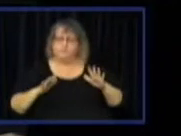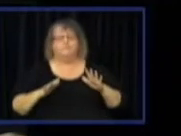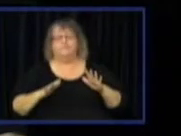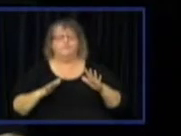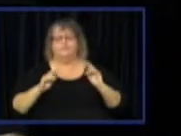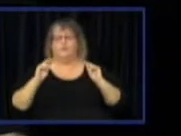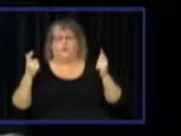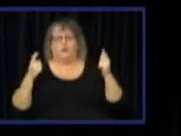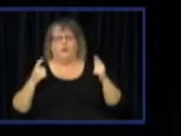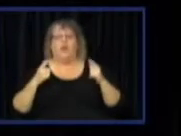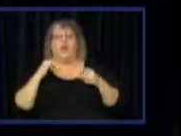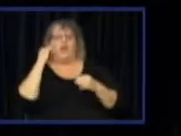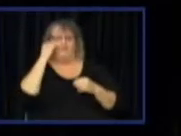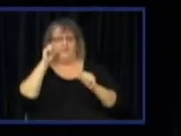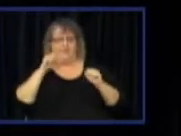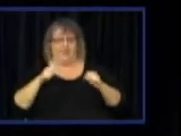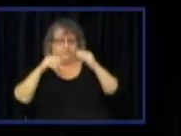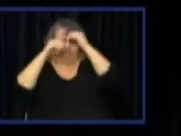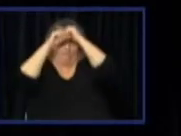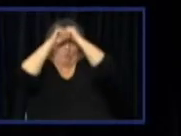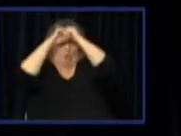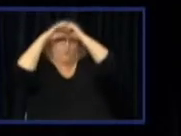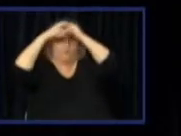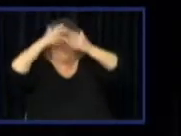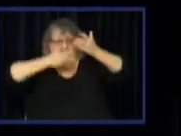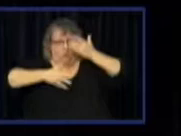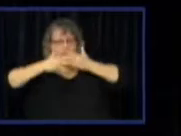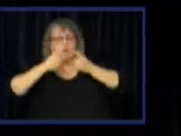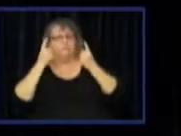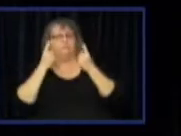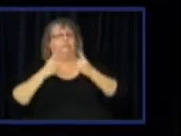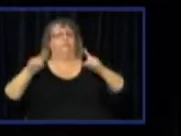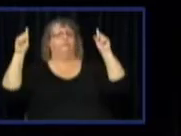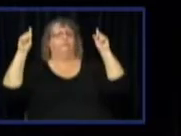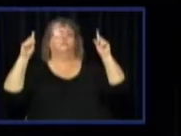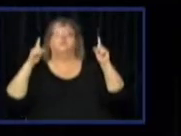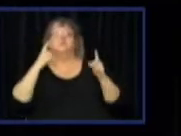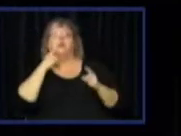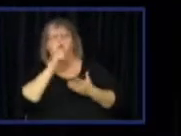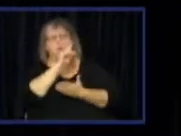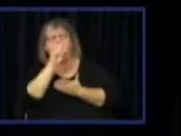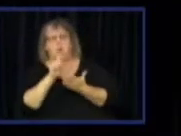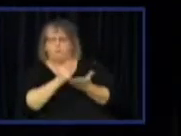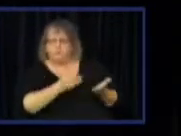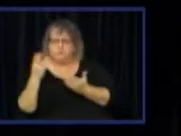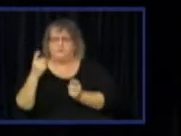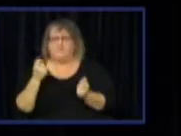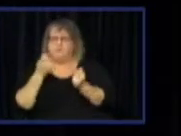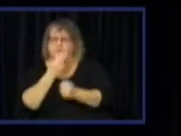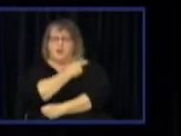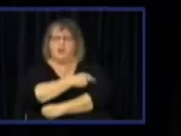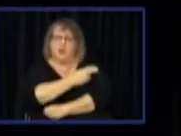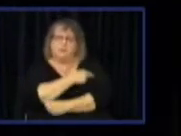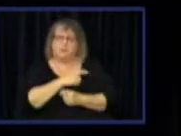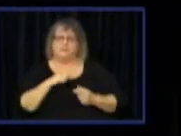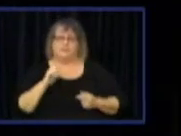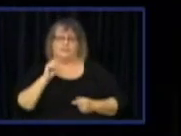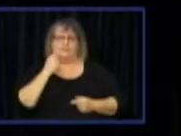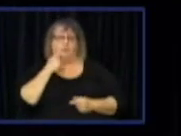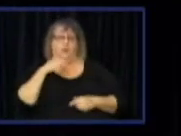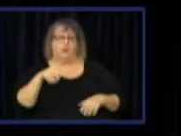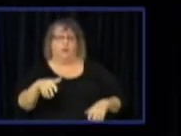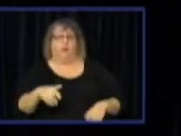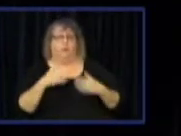brain, then the symptoms can be reversed. And I've certainly seen patients who are treated within an hour or 2 hours of onset of even severe